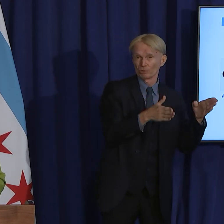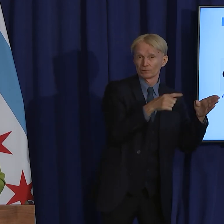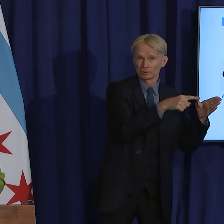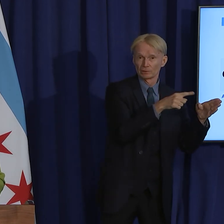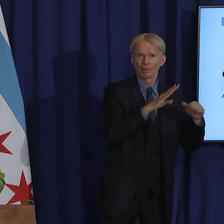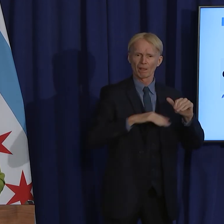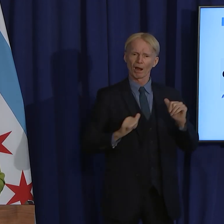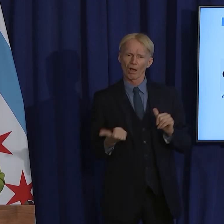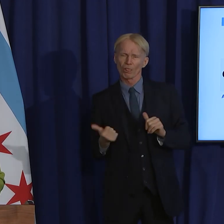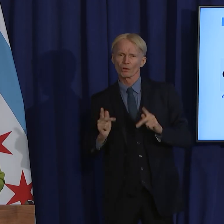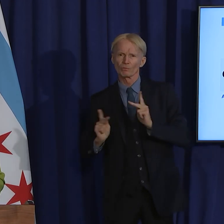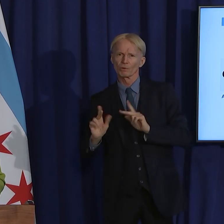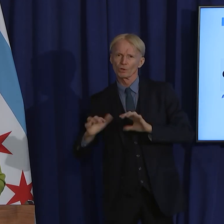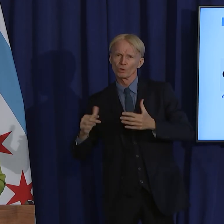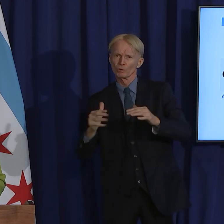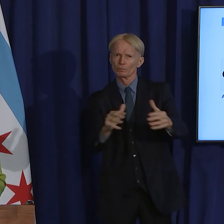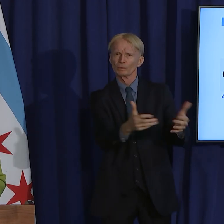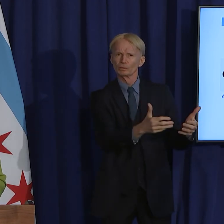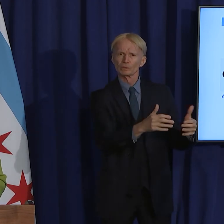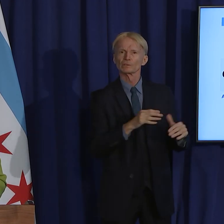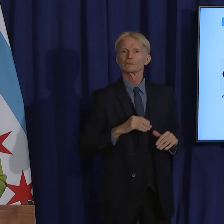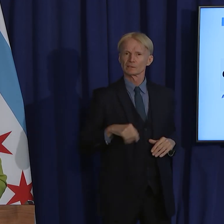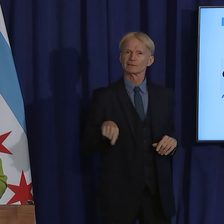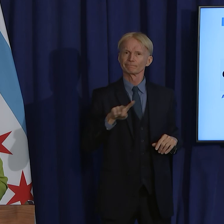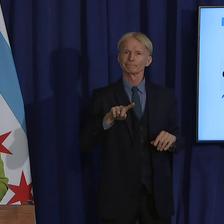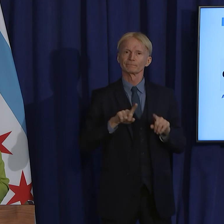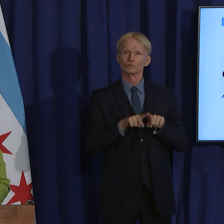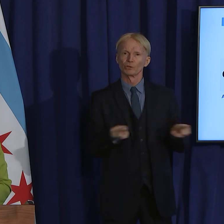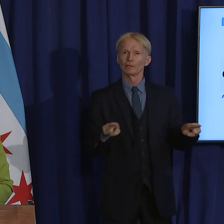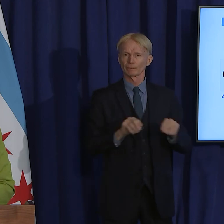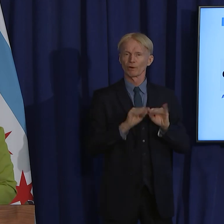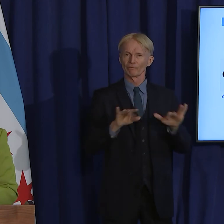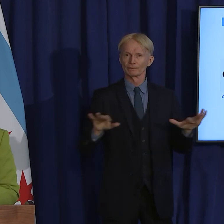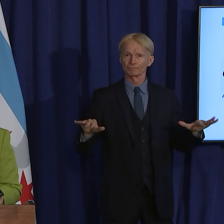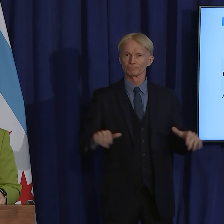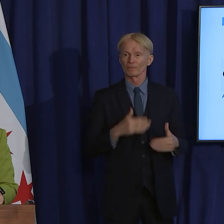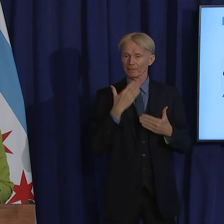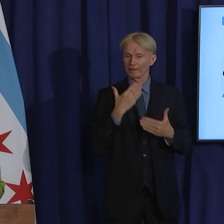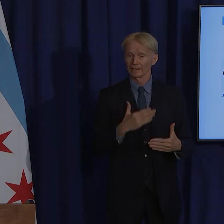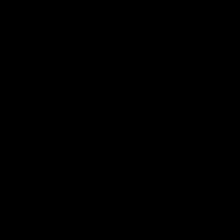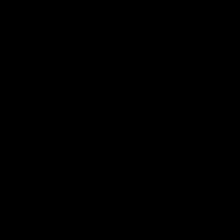compared to other Chicagoans, consistent with what we've seen at other points in the outbreak. Thank you. Thank you. Thanks.